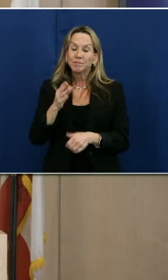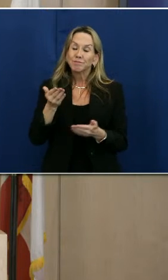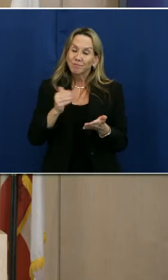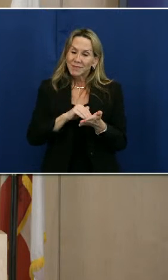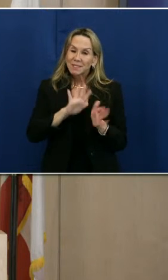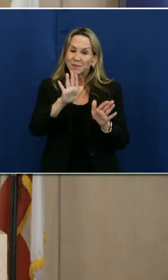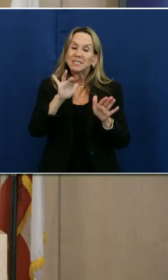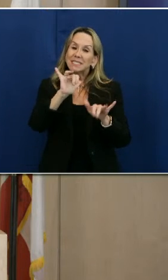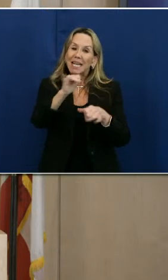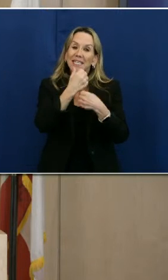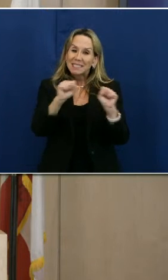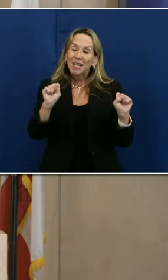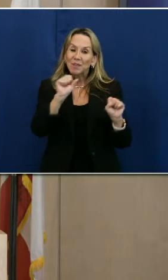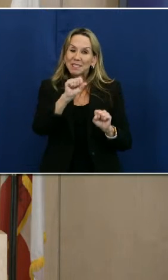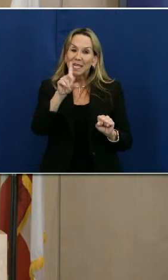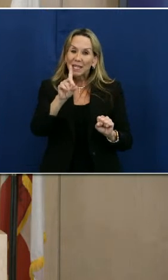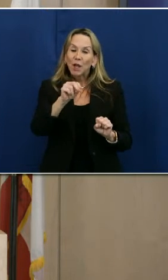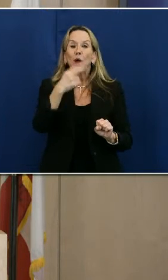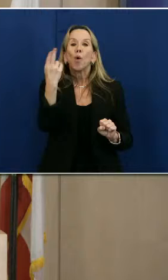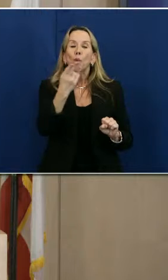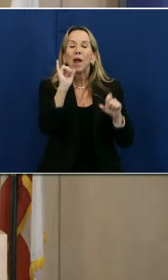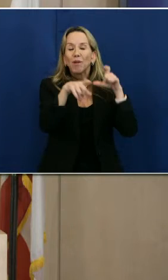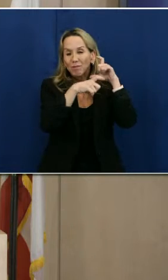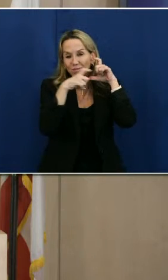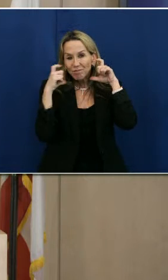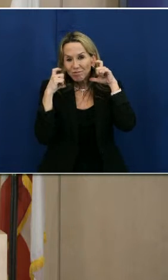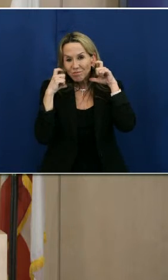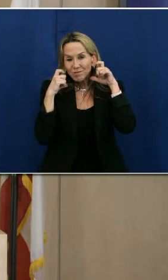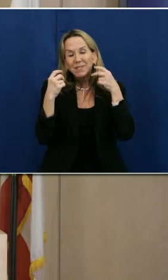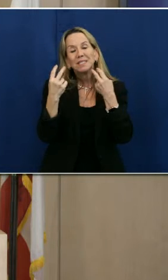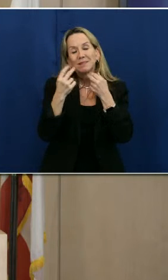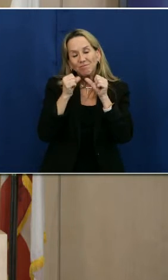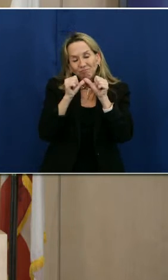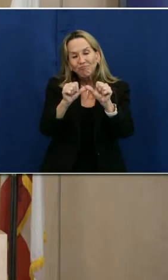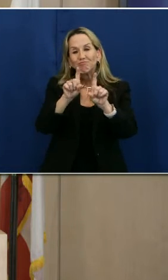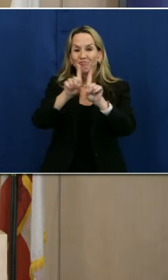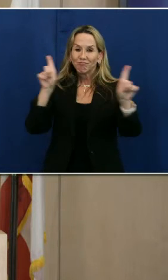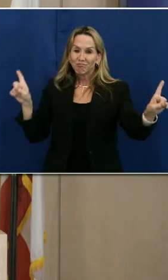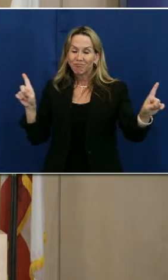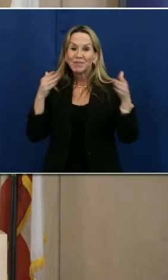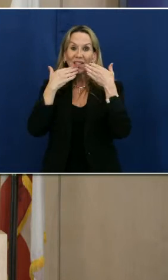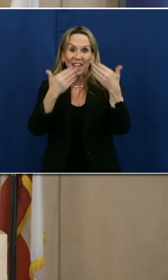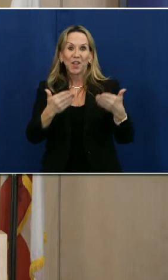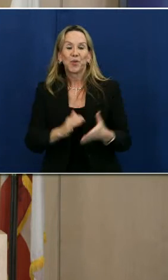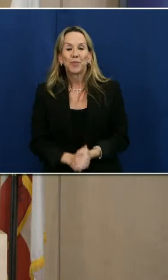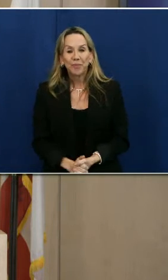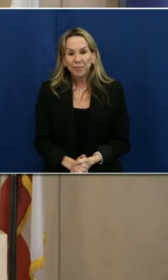please stay safe, San Diego, and wear those facial coverings and keep that social distance. Thank you.